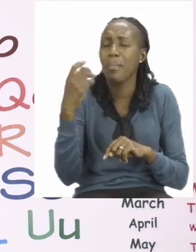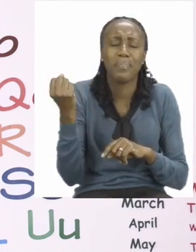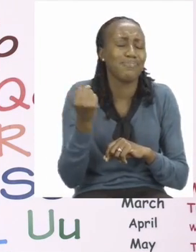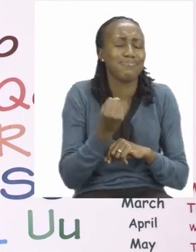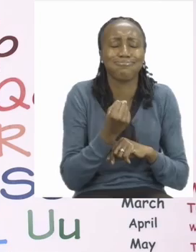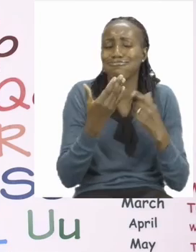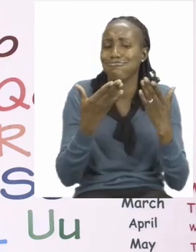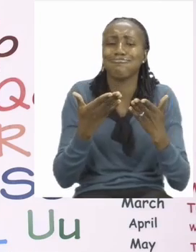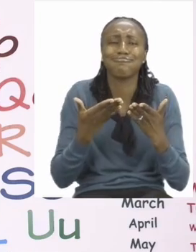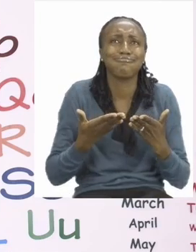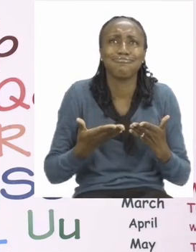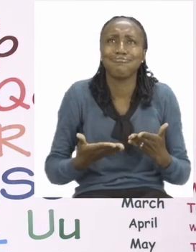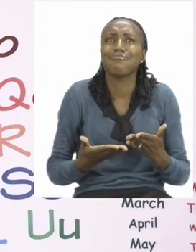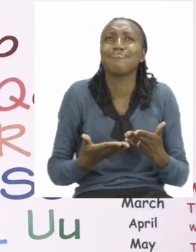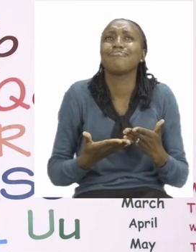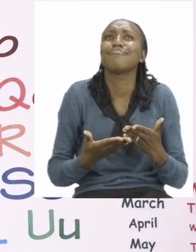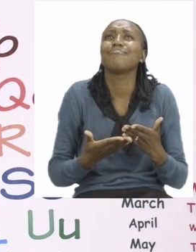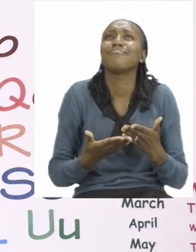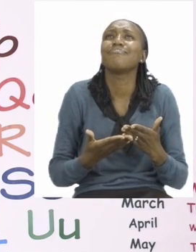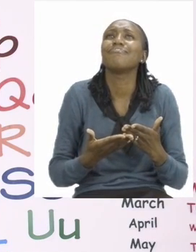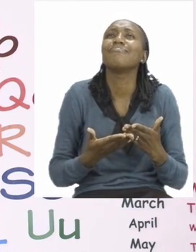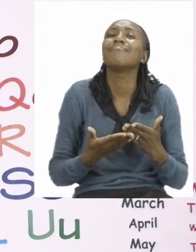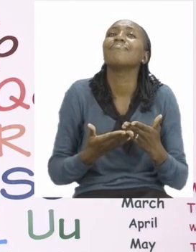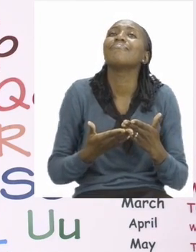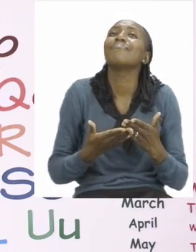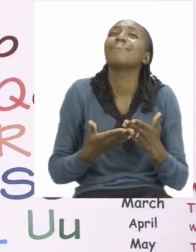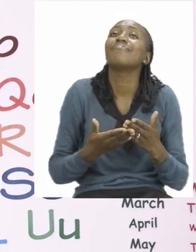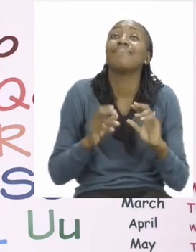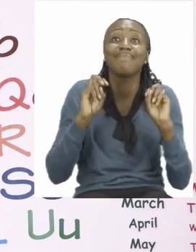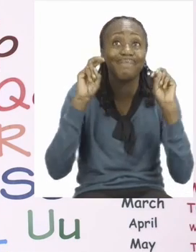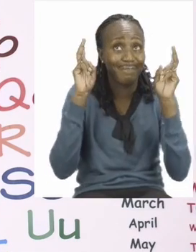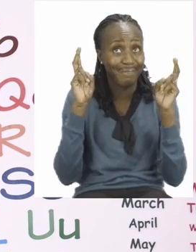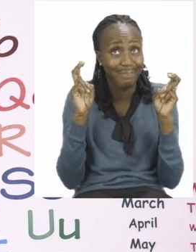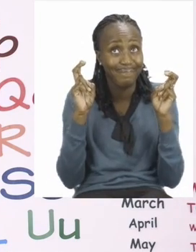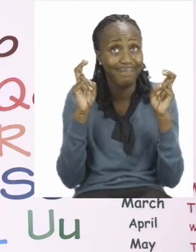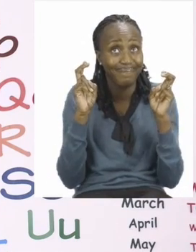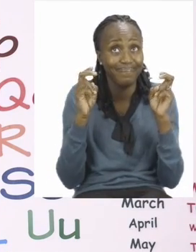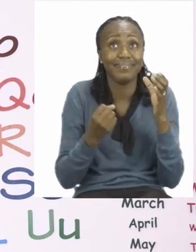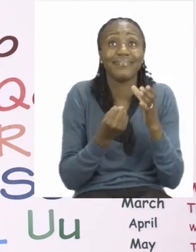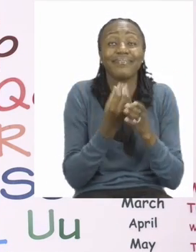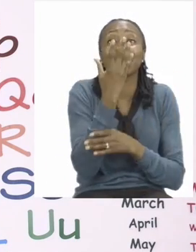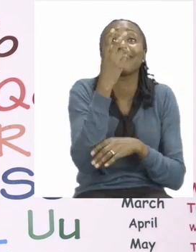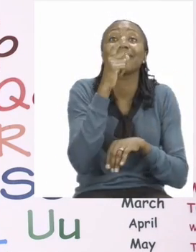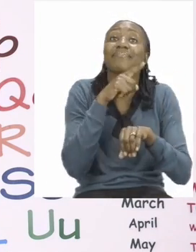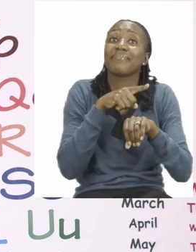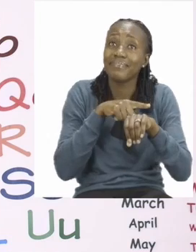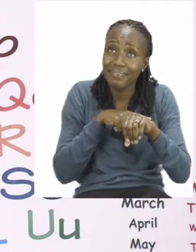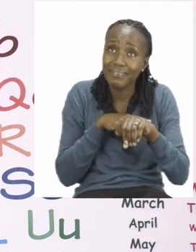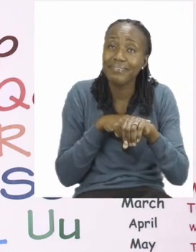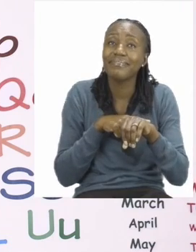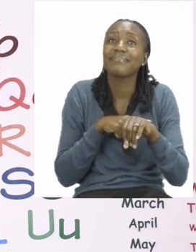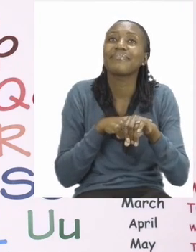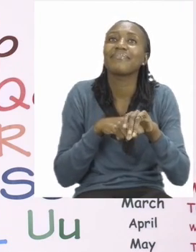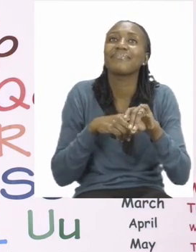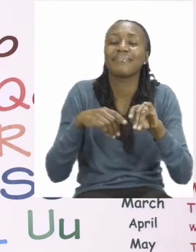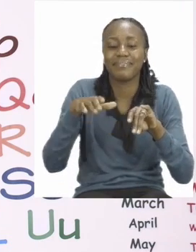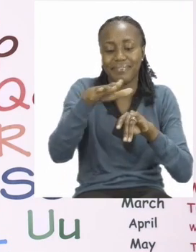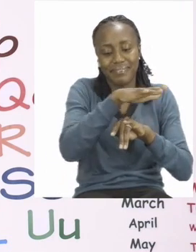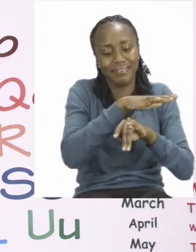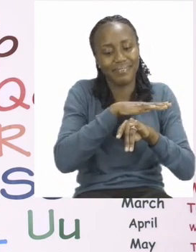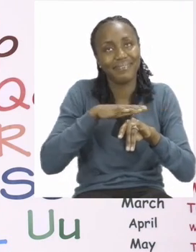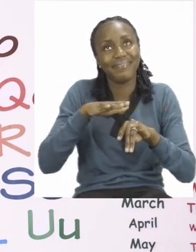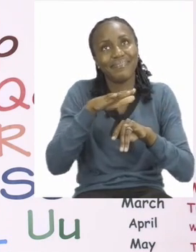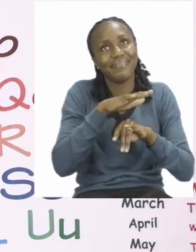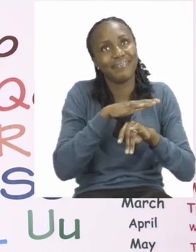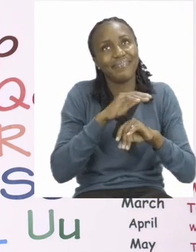thank you so much for joining me today. Our theme this week is Spring